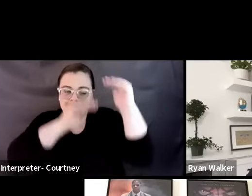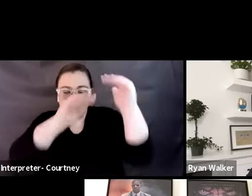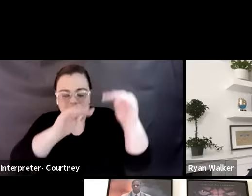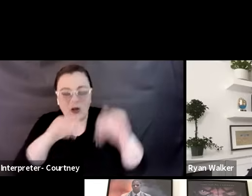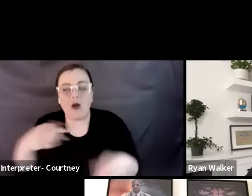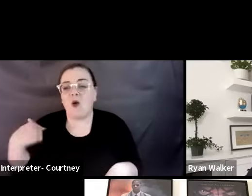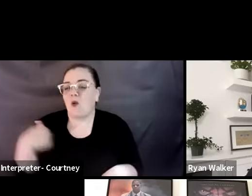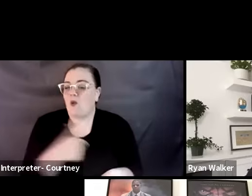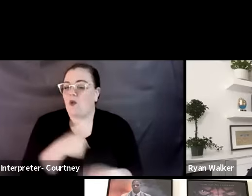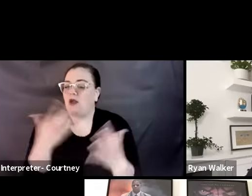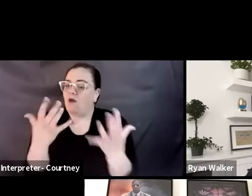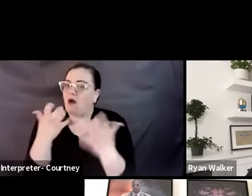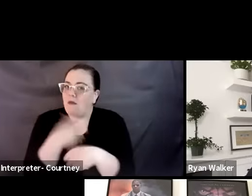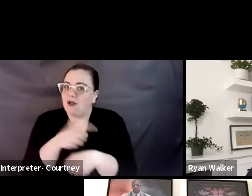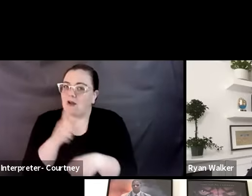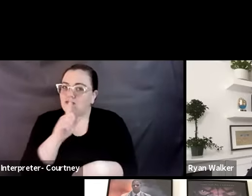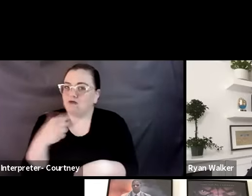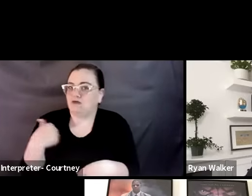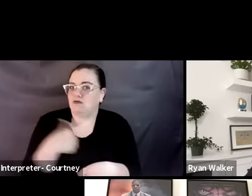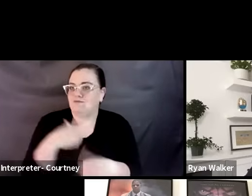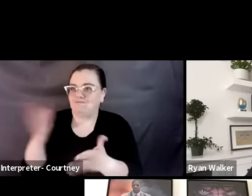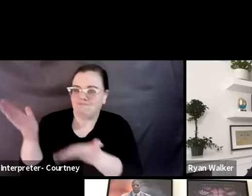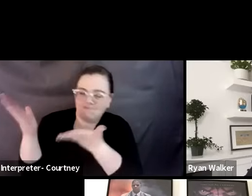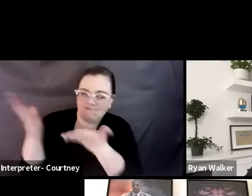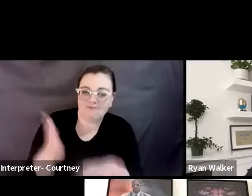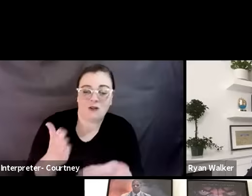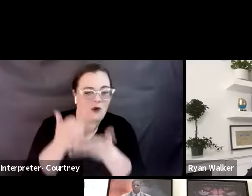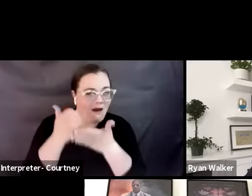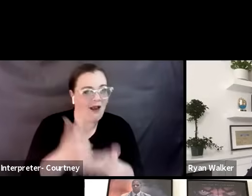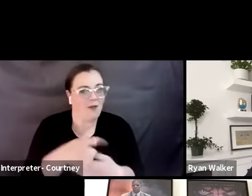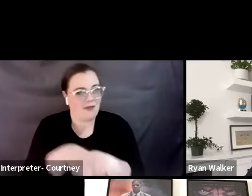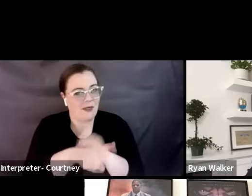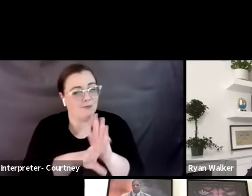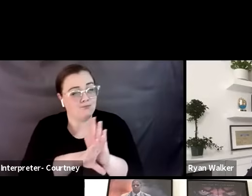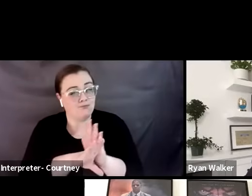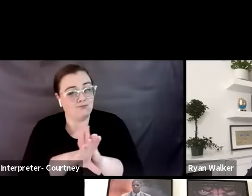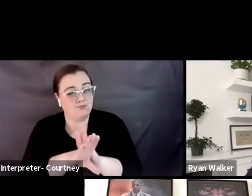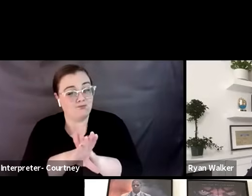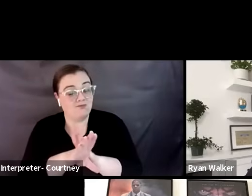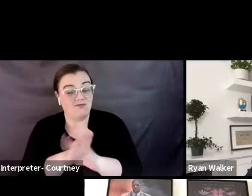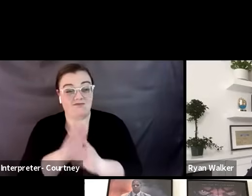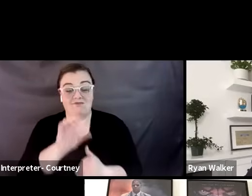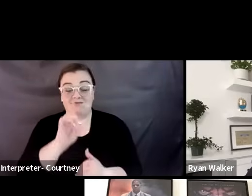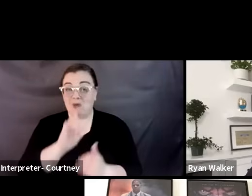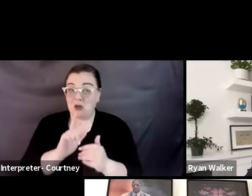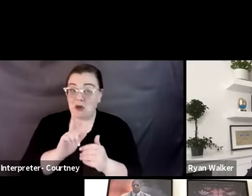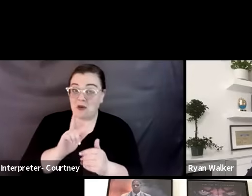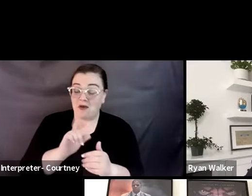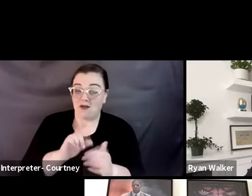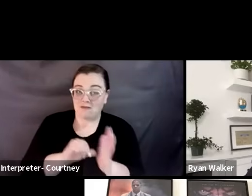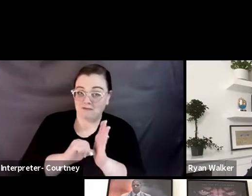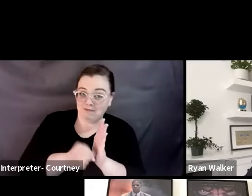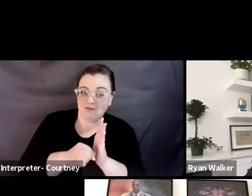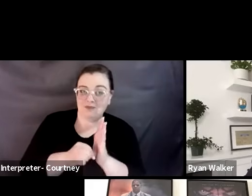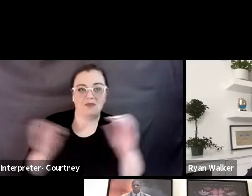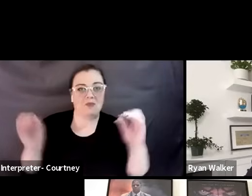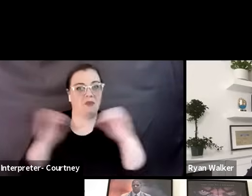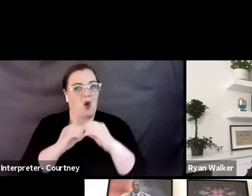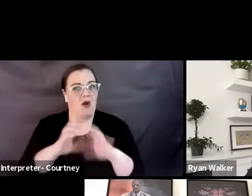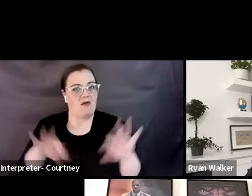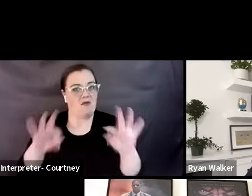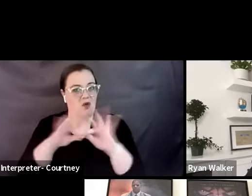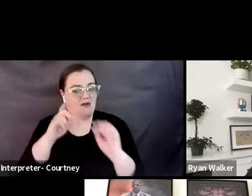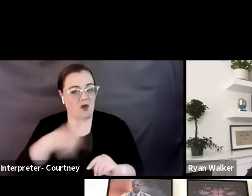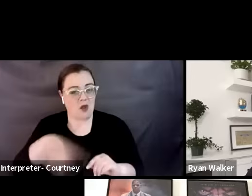sure that we're bringing something to the table that moves the needle. That's even more so for these entrepreneurs who